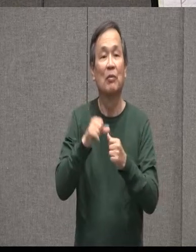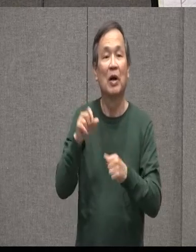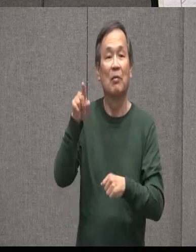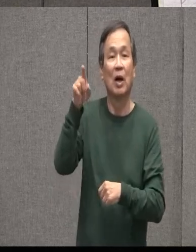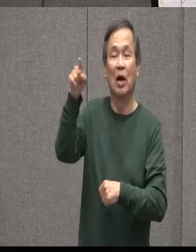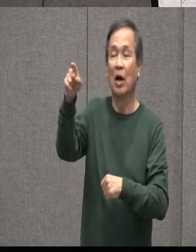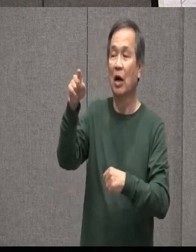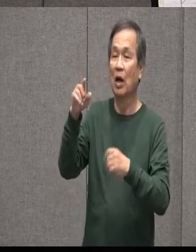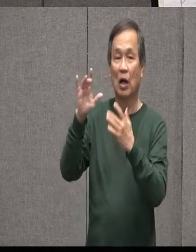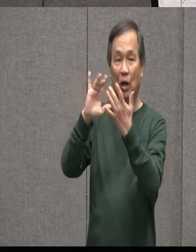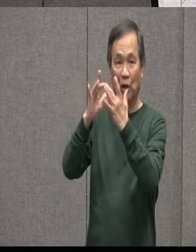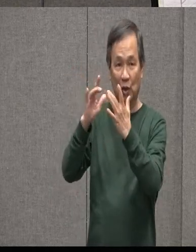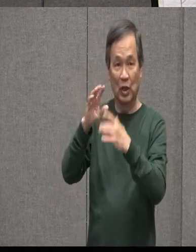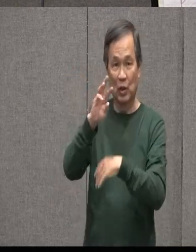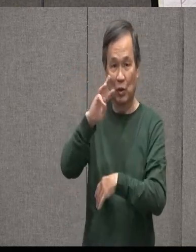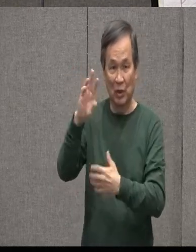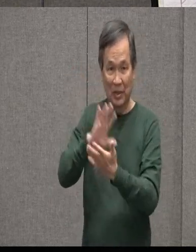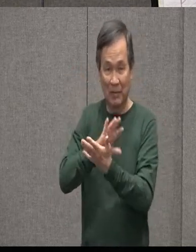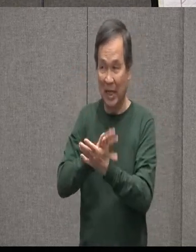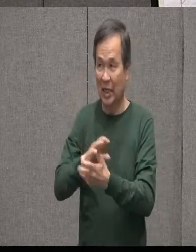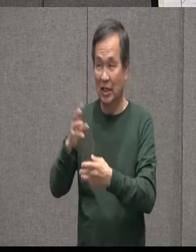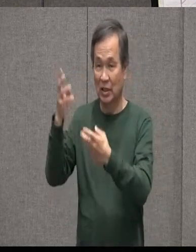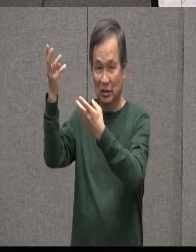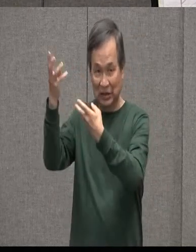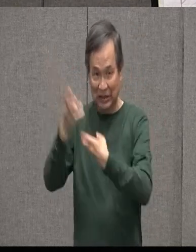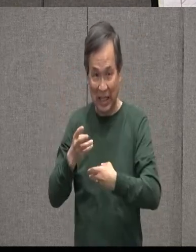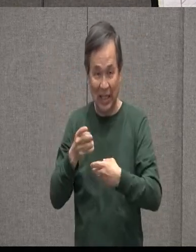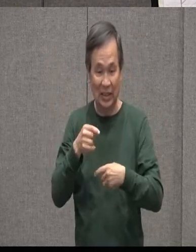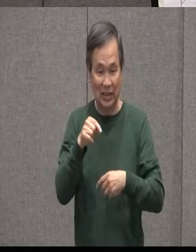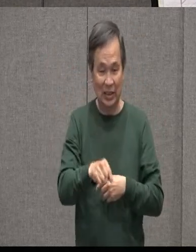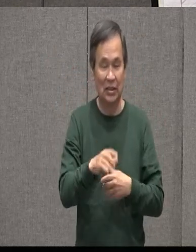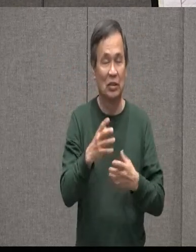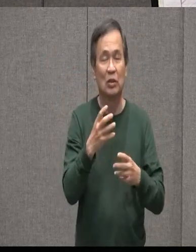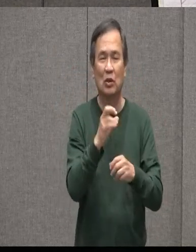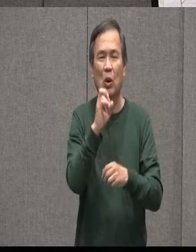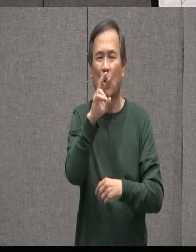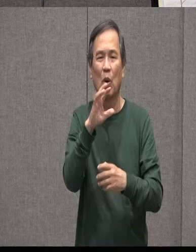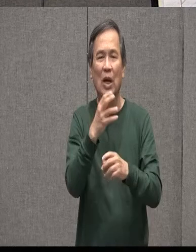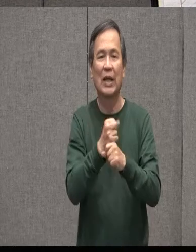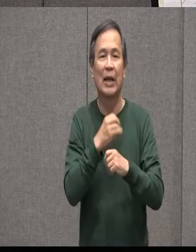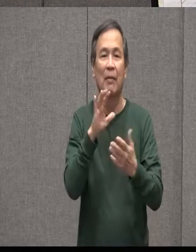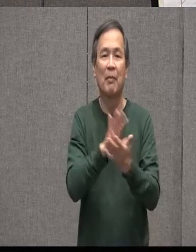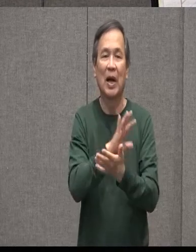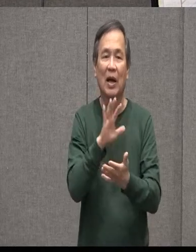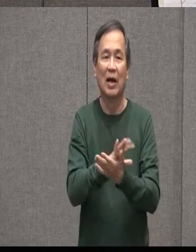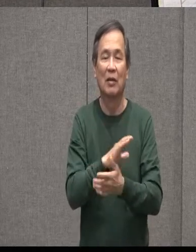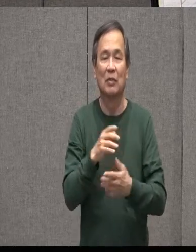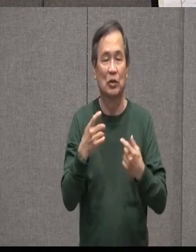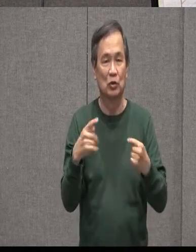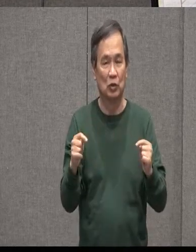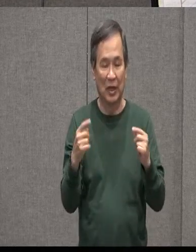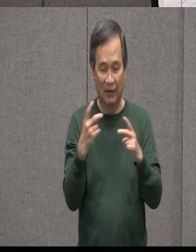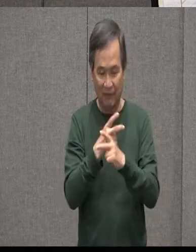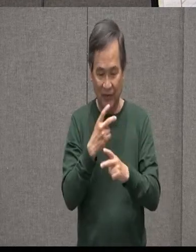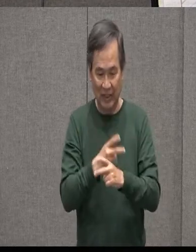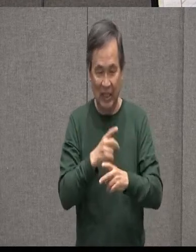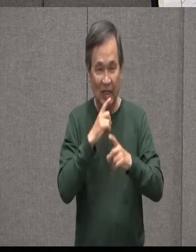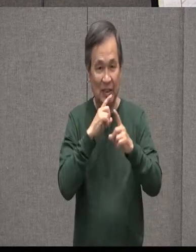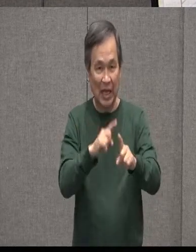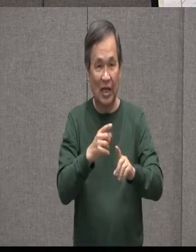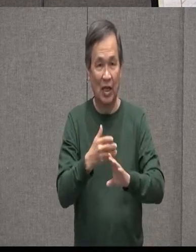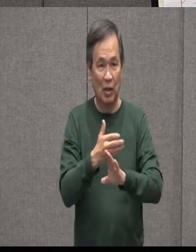you so much. I'm going to have Miss Gaudette come up here, and she's going to work some problems with you. And hope you guys have a great